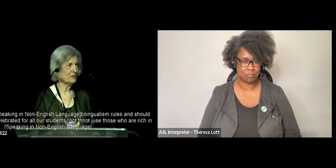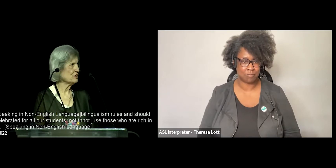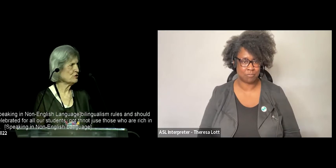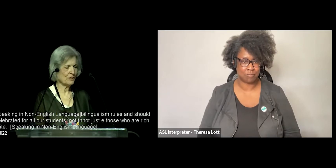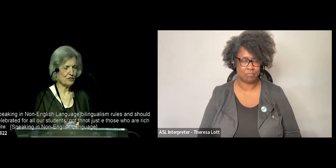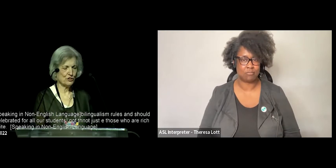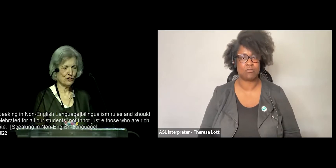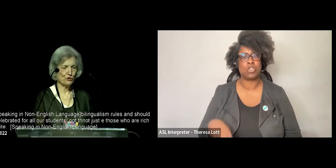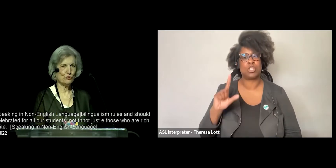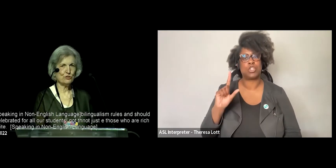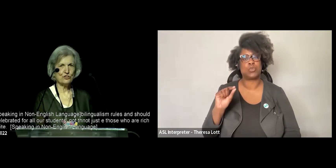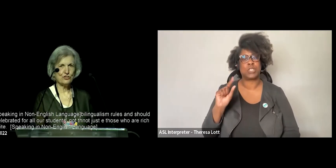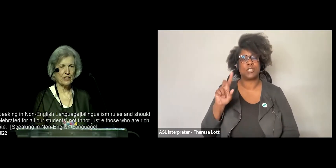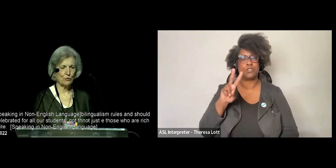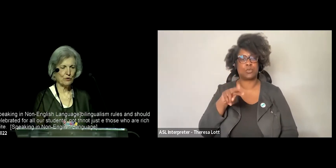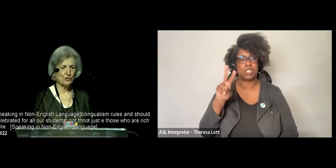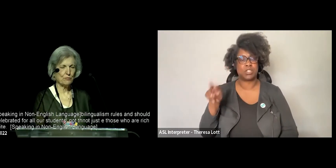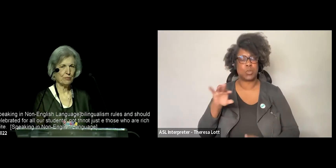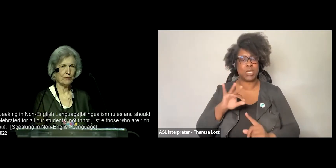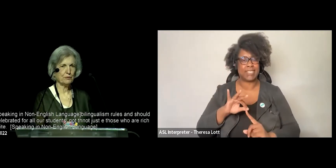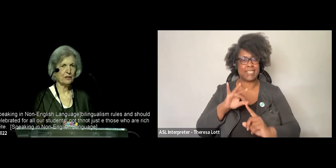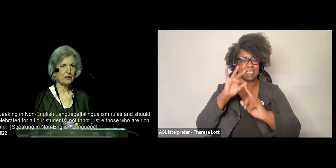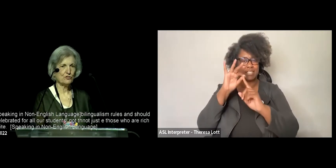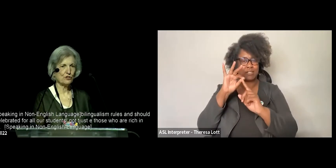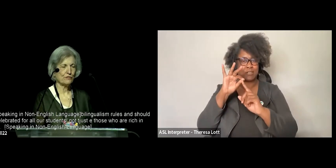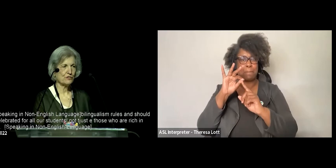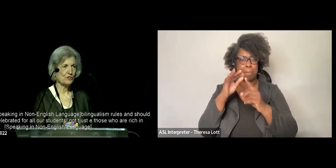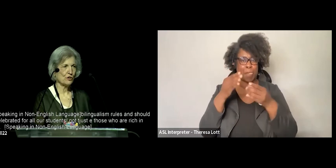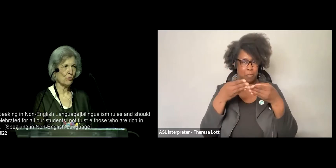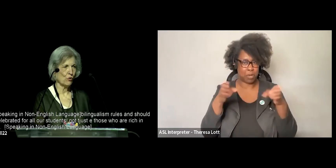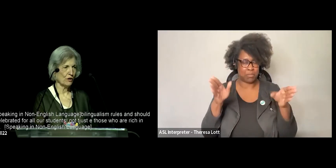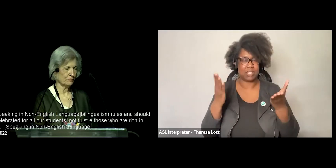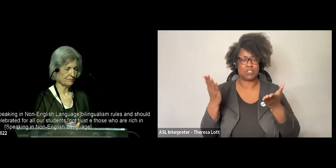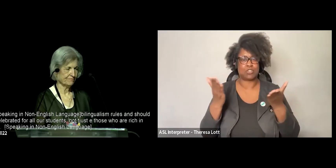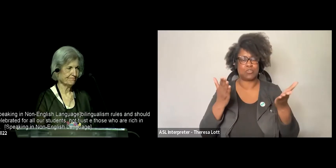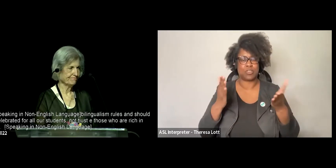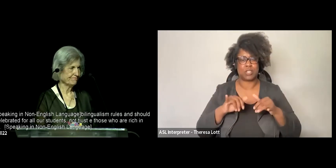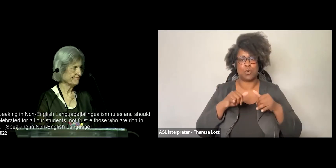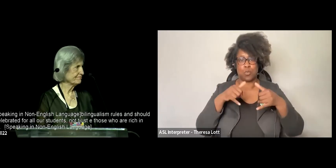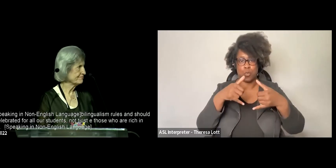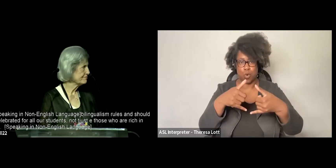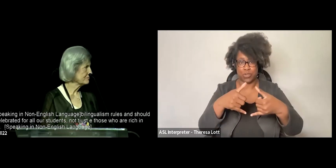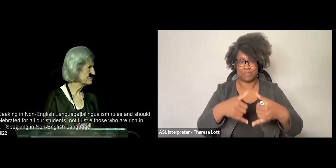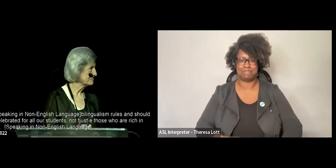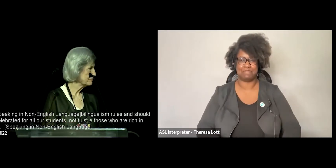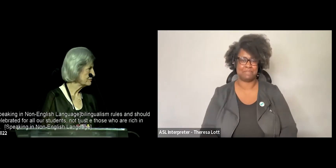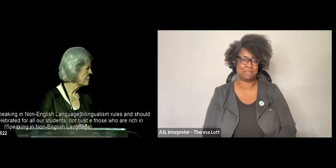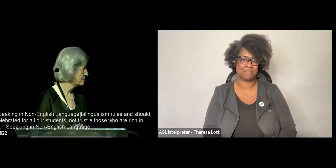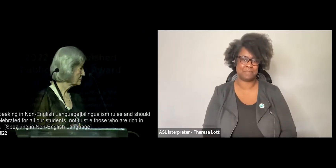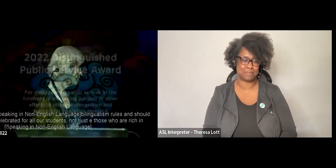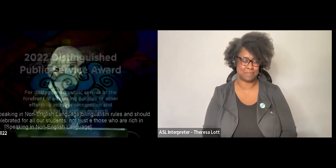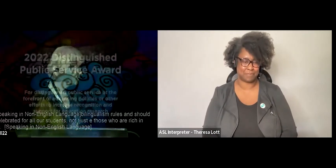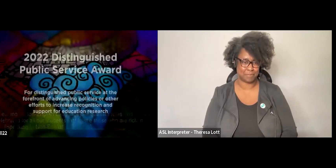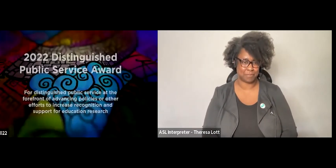The 2022 Distinguished Public Service Award.